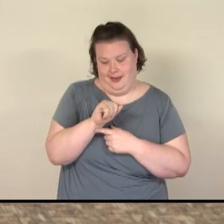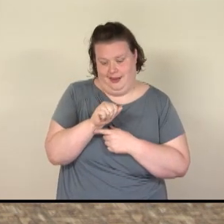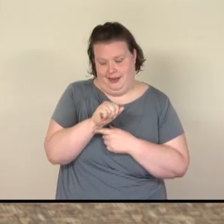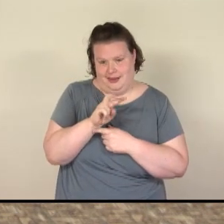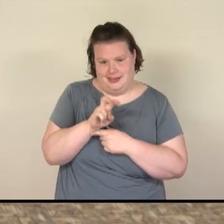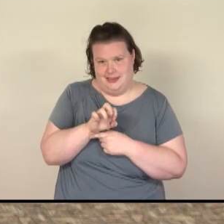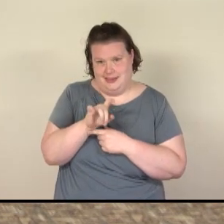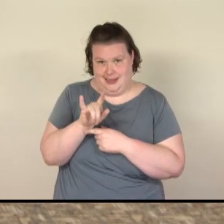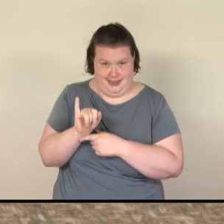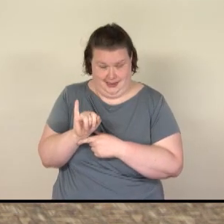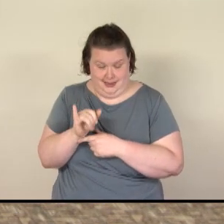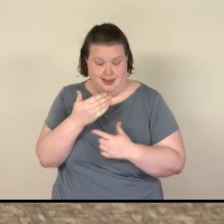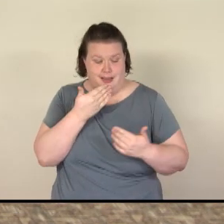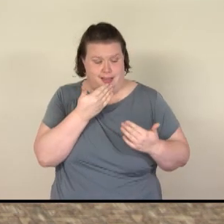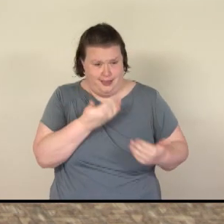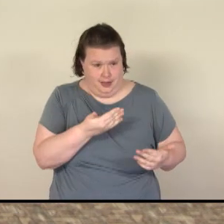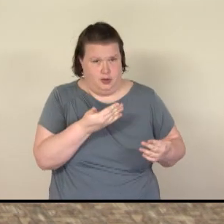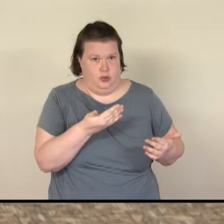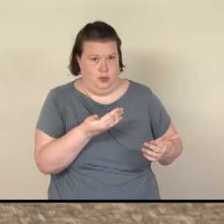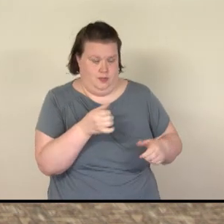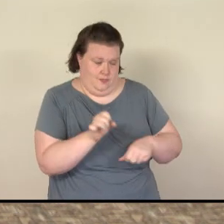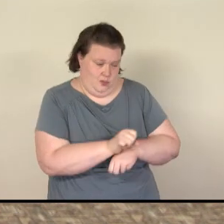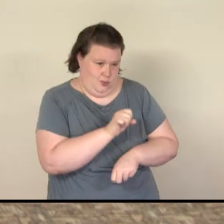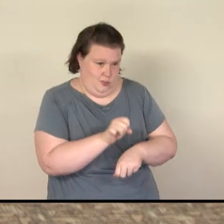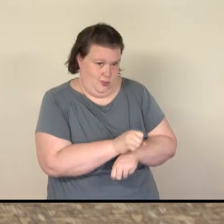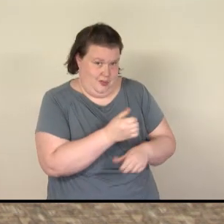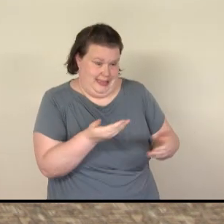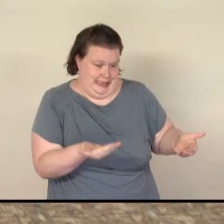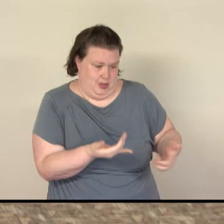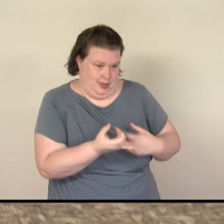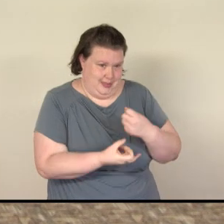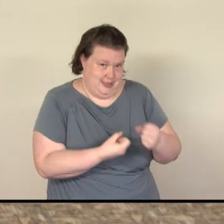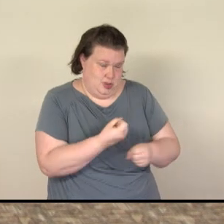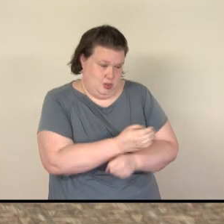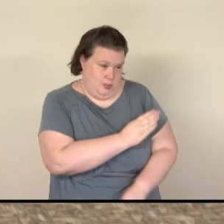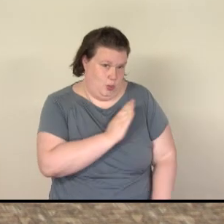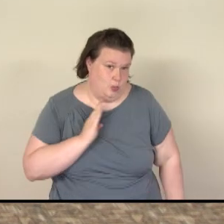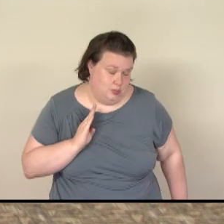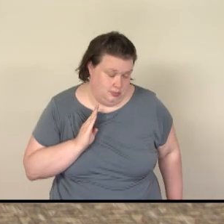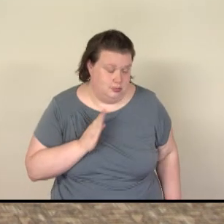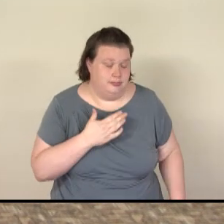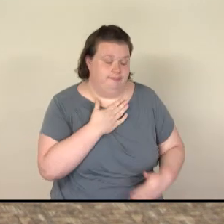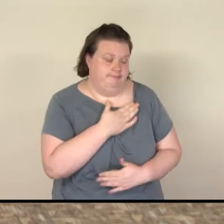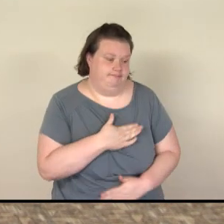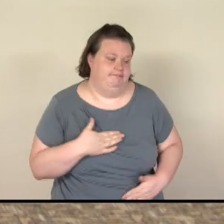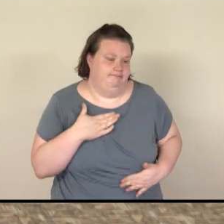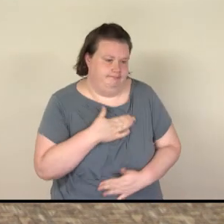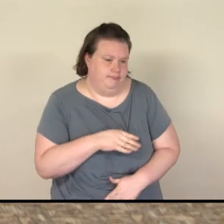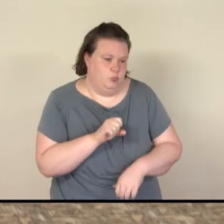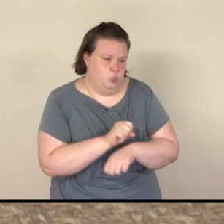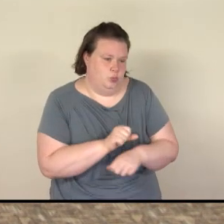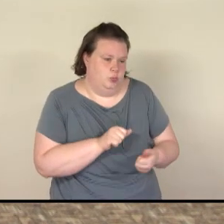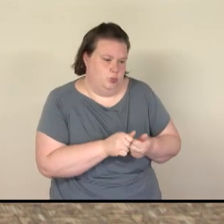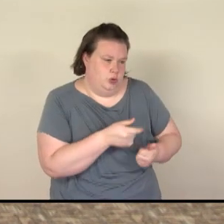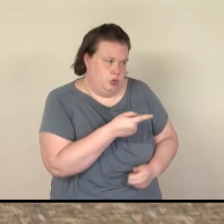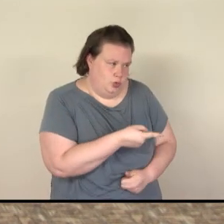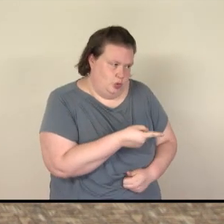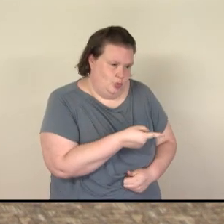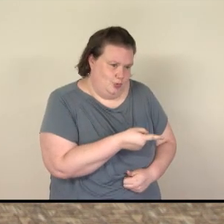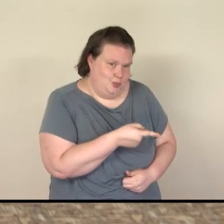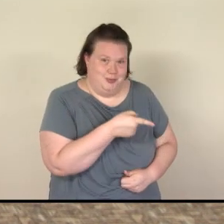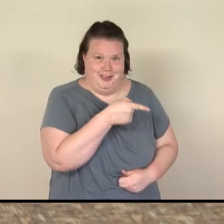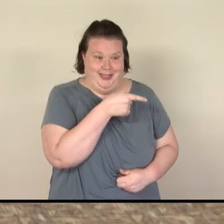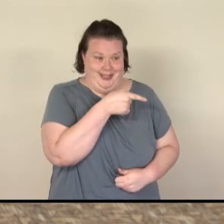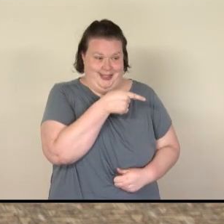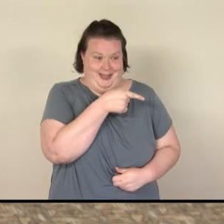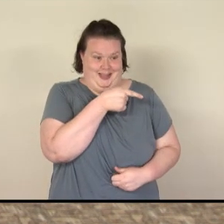your service here on the board. I have thoroughly enjoyed getting to work with you. It has been a joy, and you keep me on